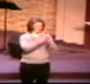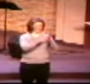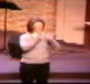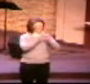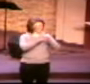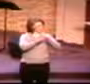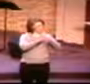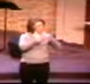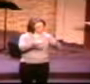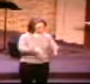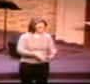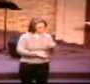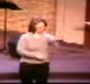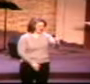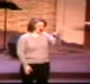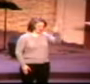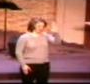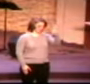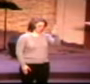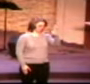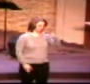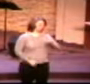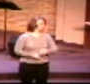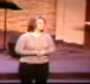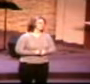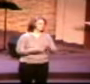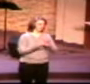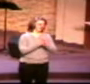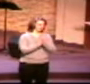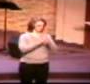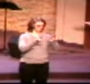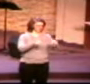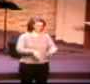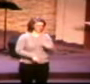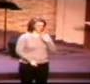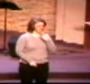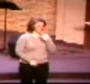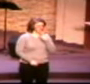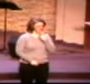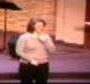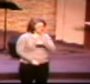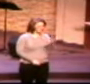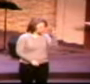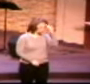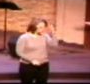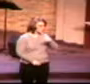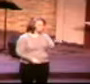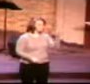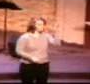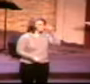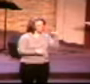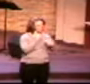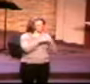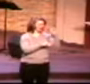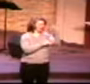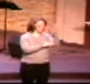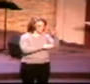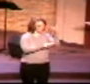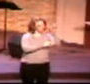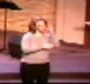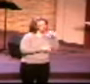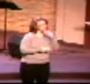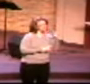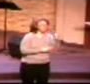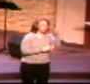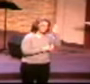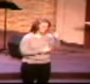interpreter of God. To be the one that says, you know, you've heard about God, you've heard the